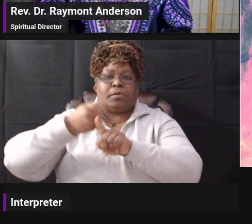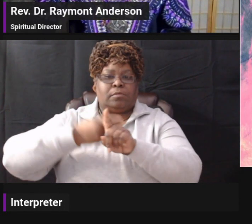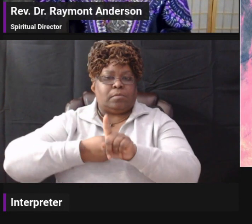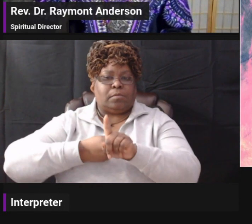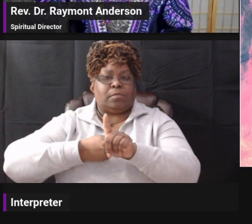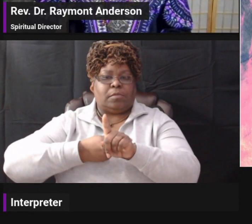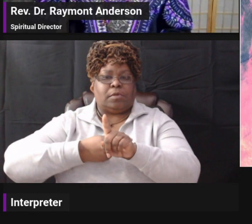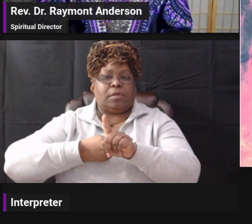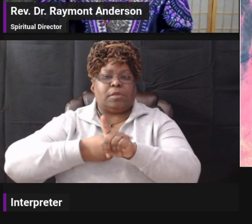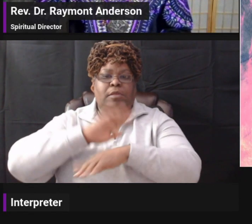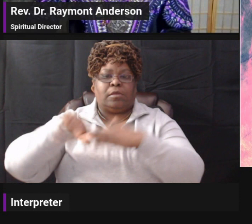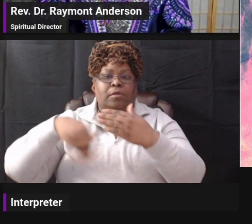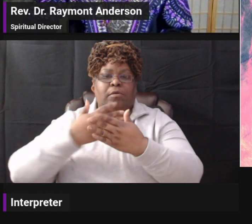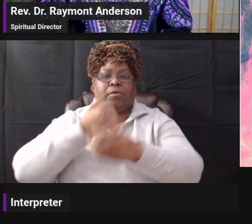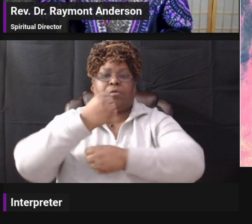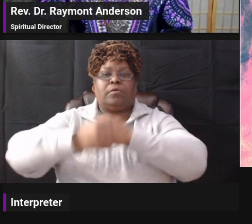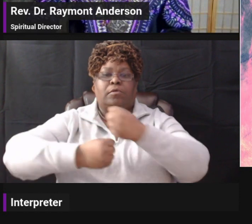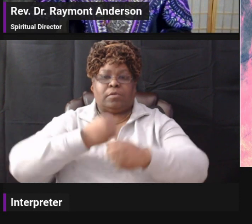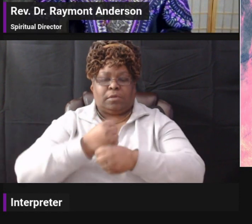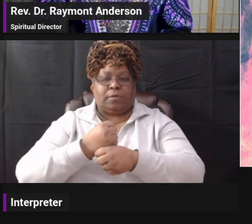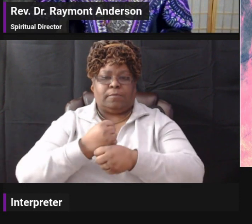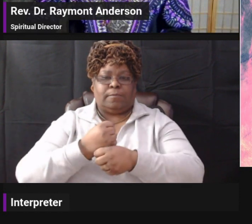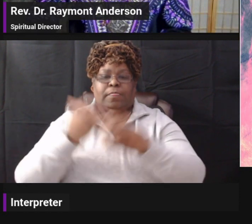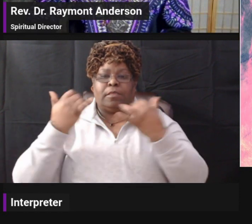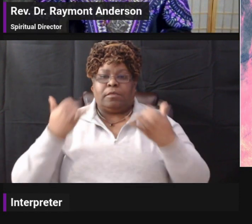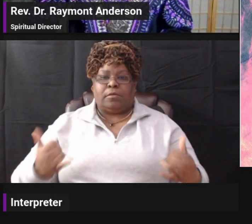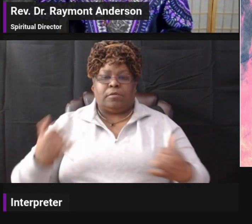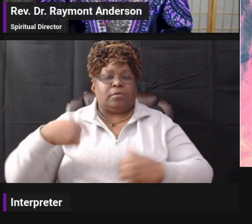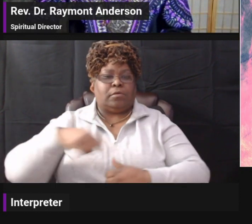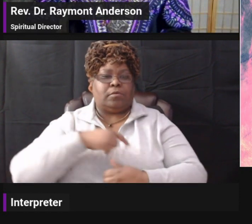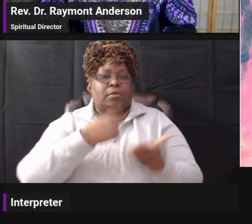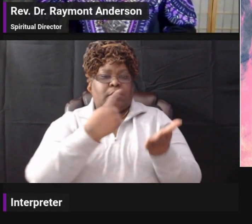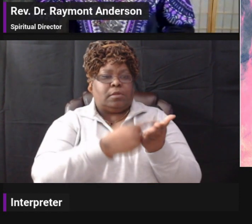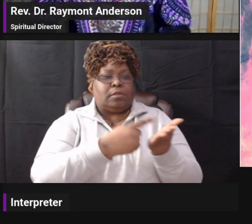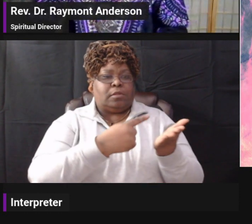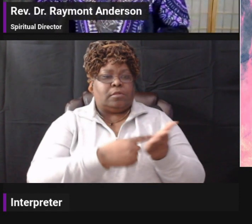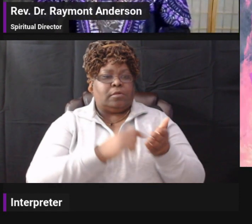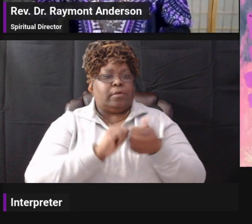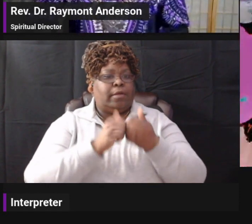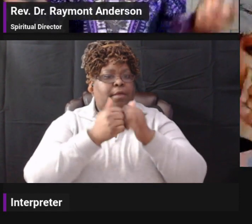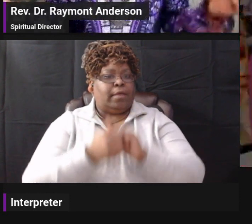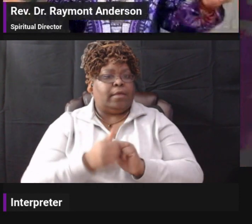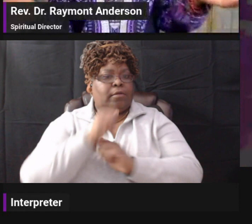every week, every month, all year long. Today,